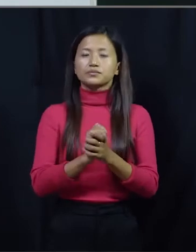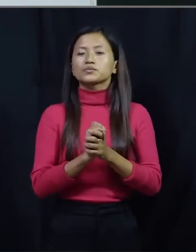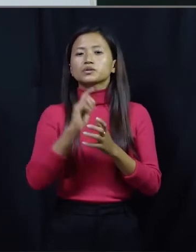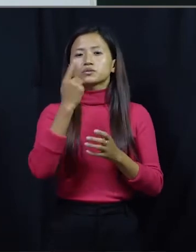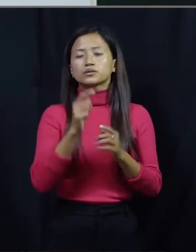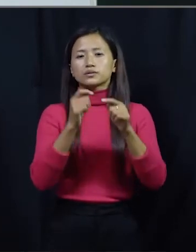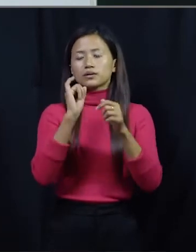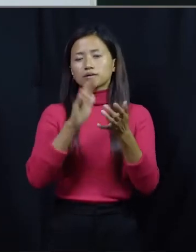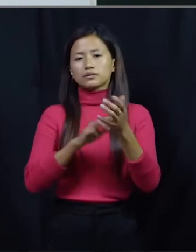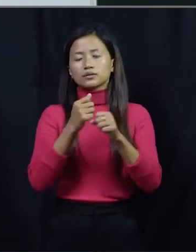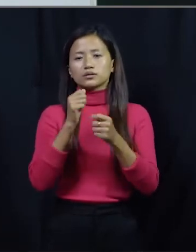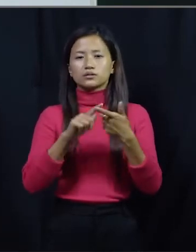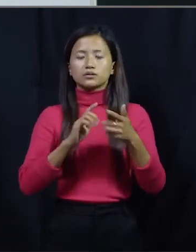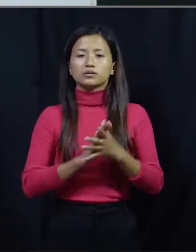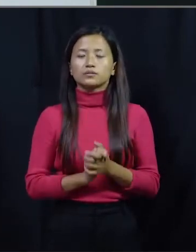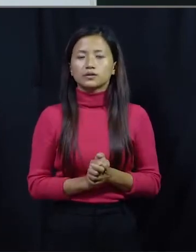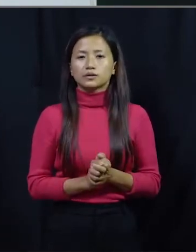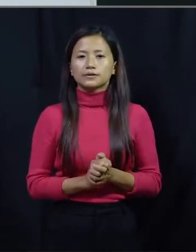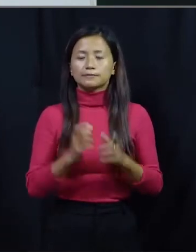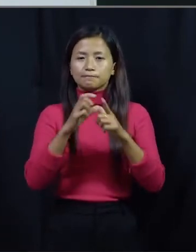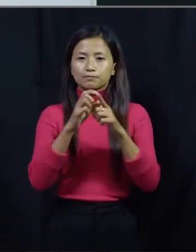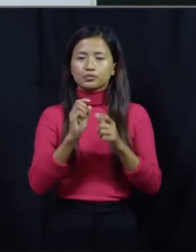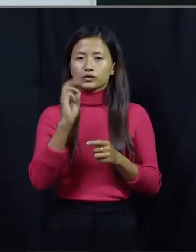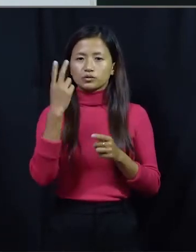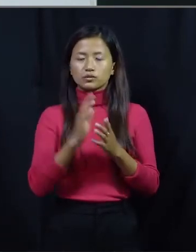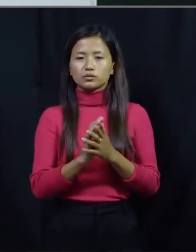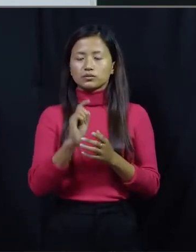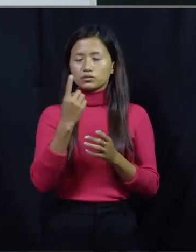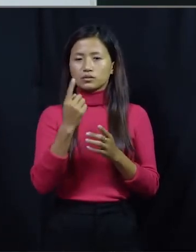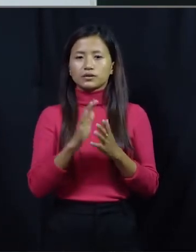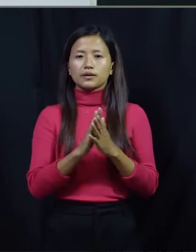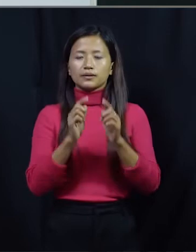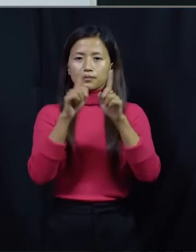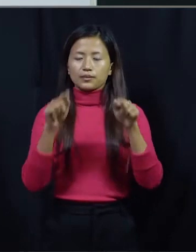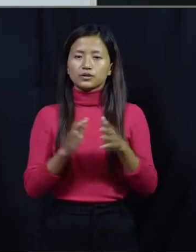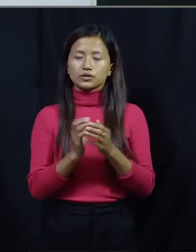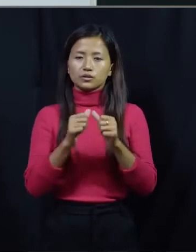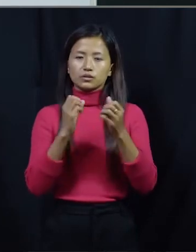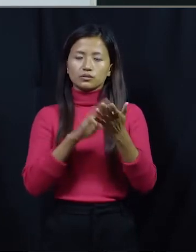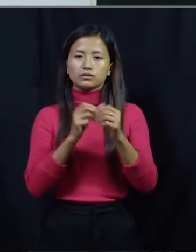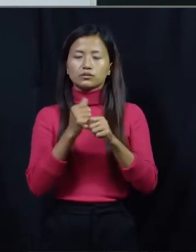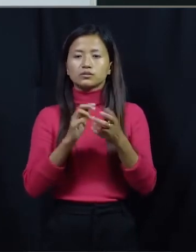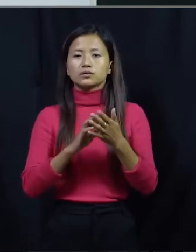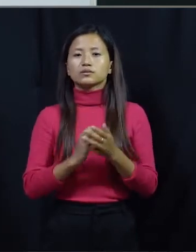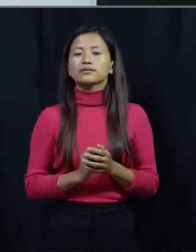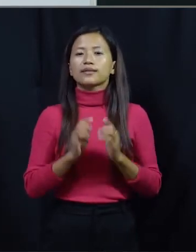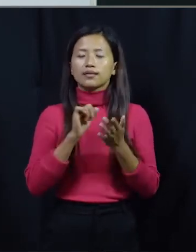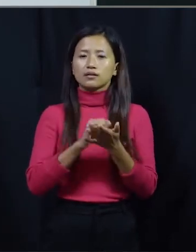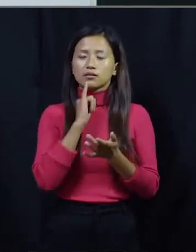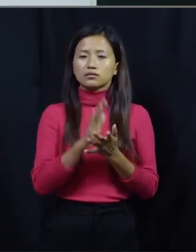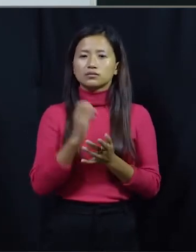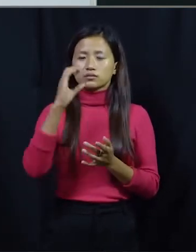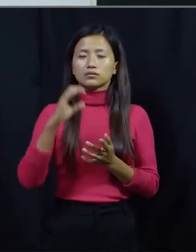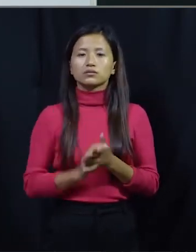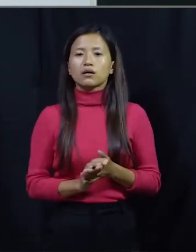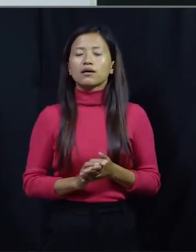one image. See, 1 has only one image, that is B. 2 has only one image, that is A. 3 has only one image, that is C. Okay, so it